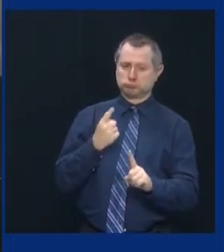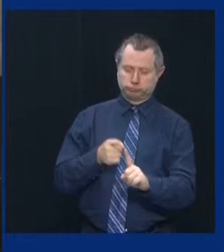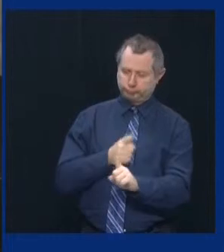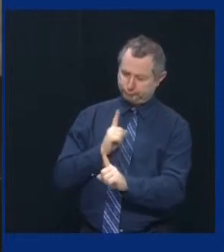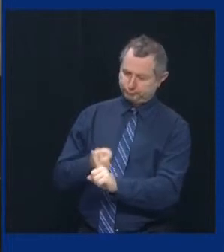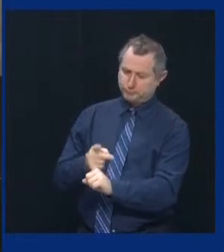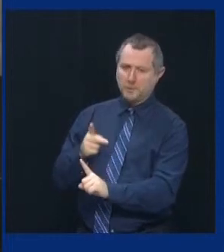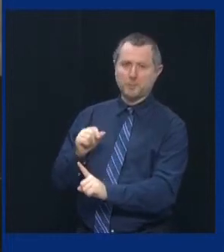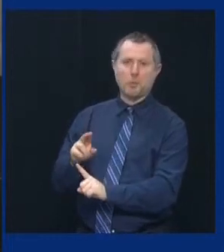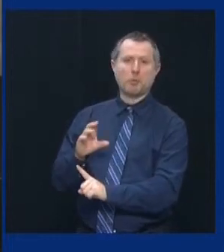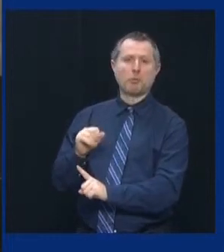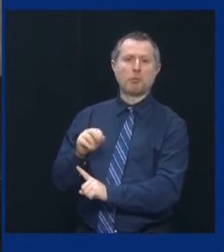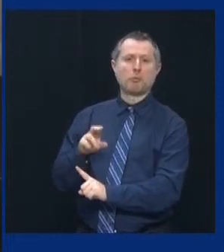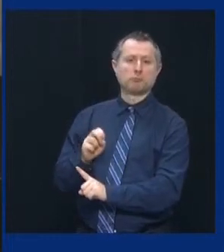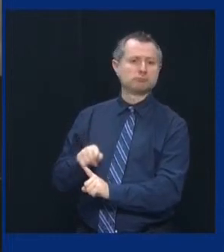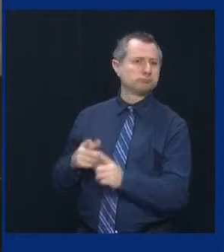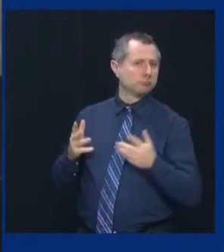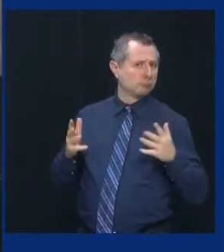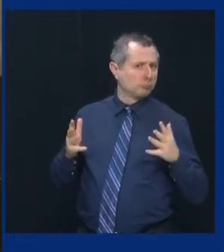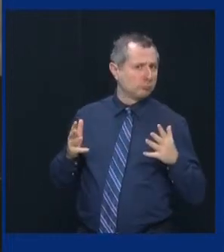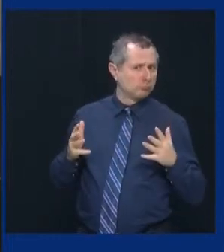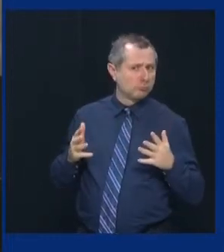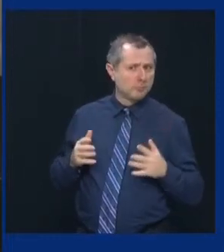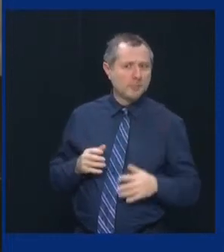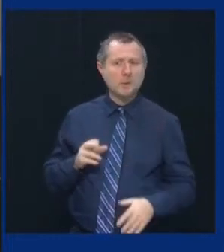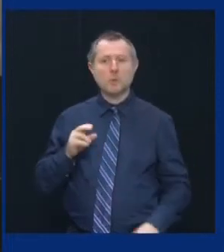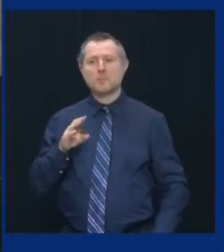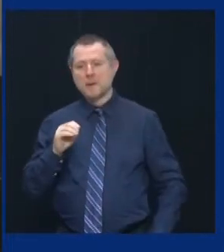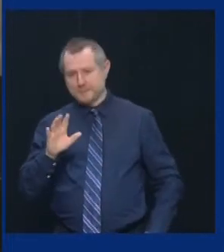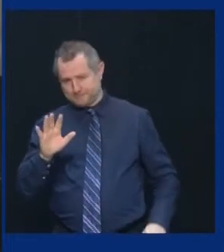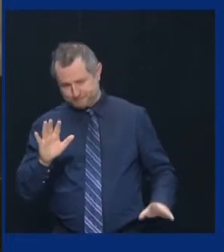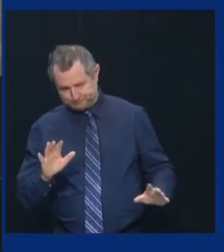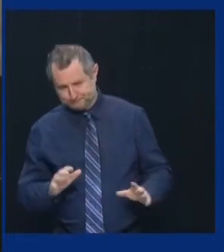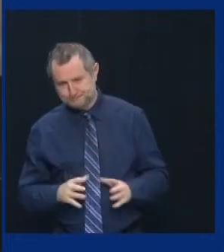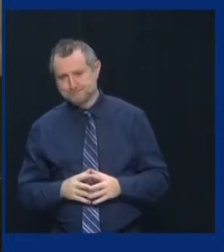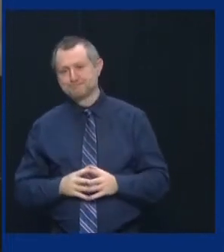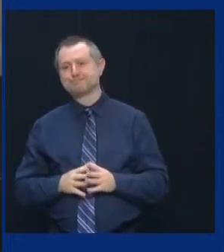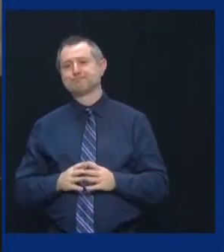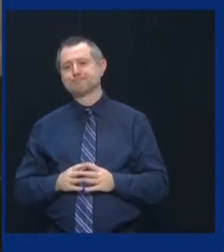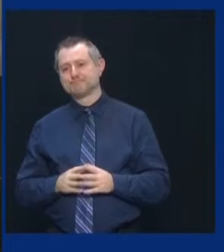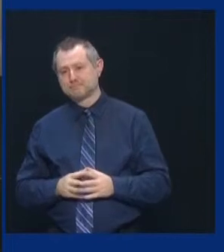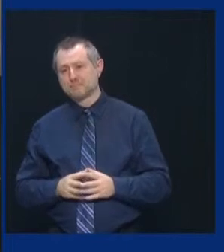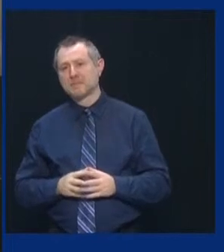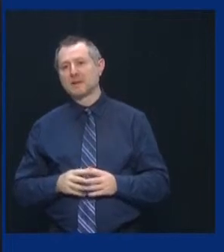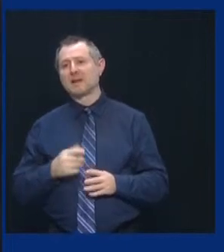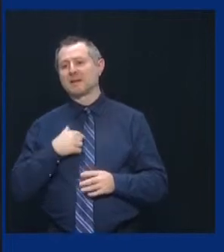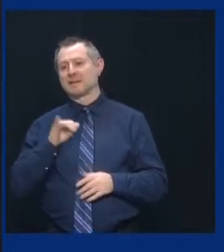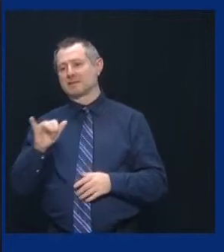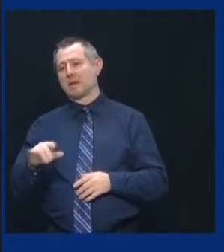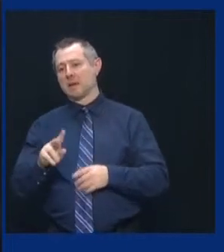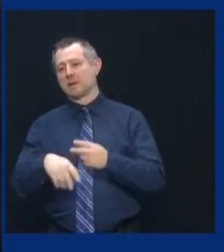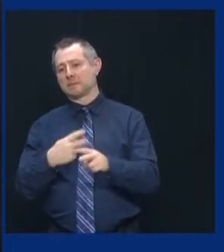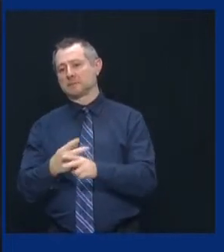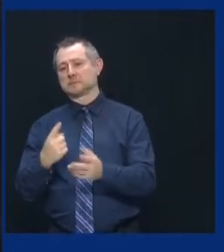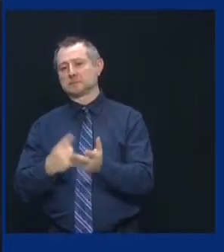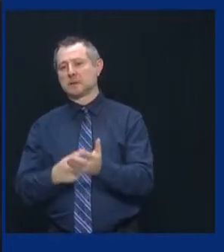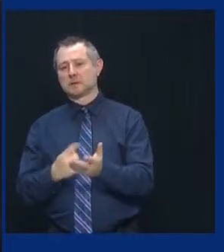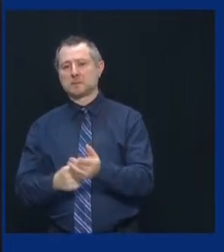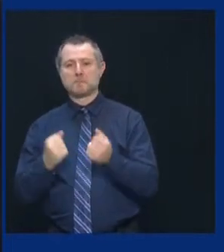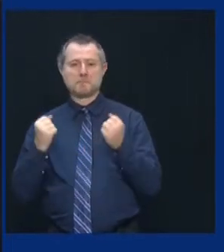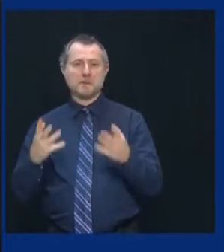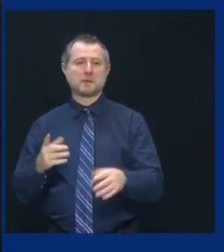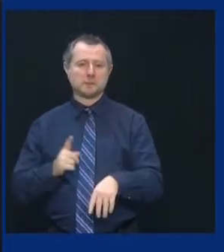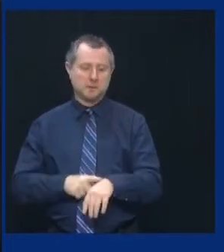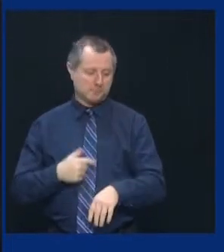this time? Let me say it this way, Carl, because we've had this type of conversation many times in the